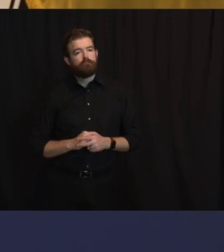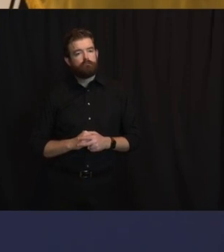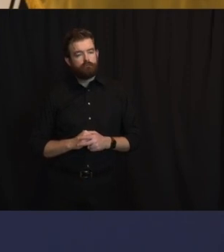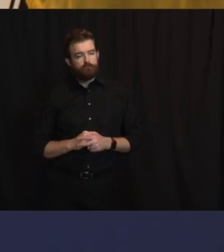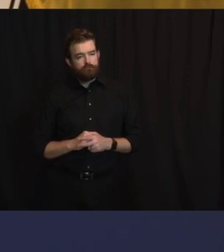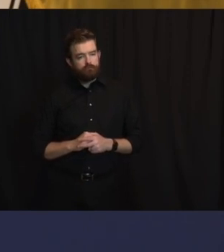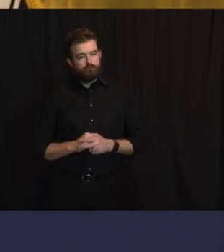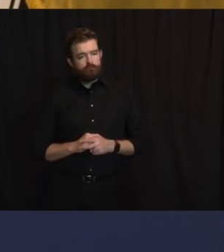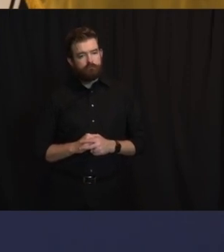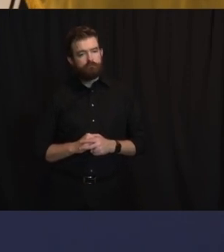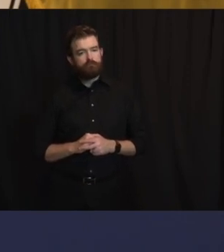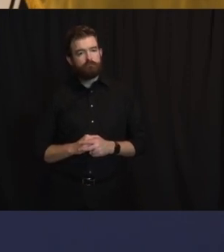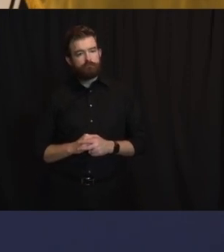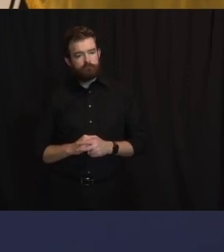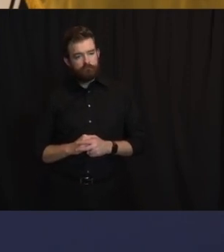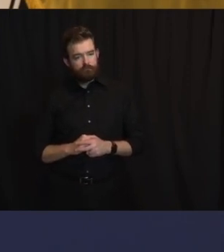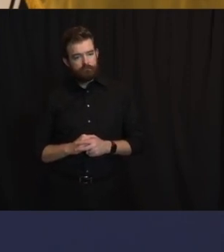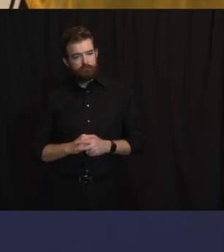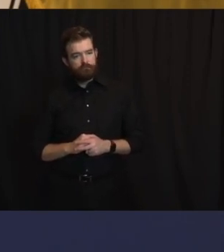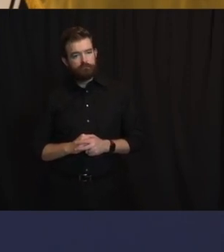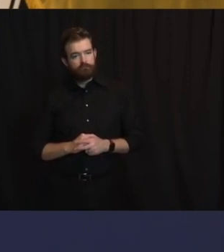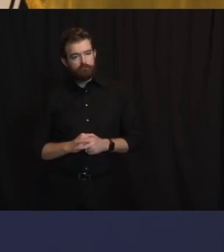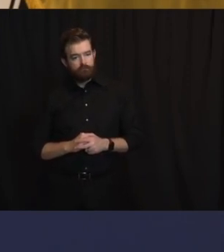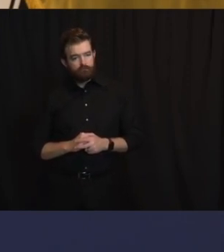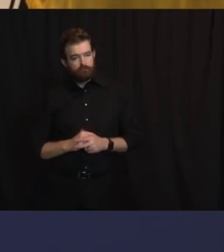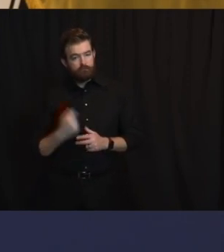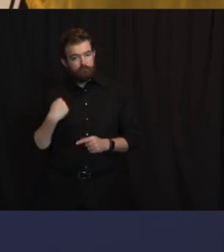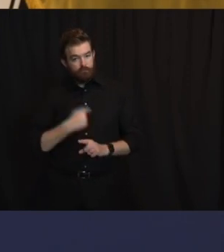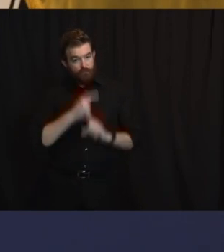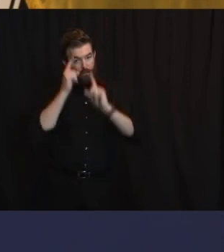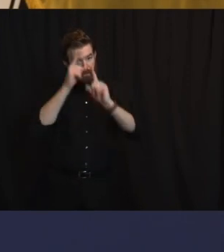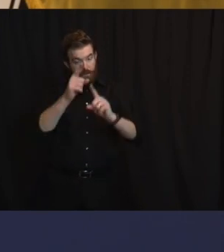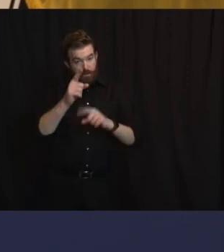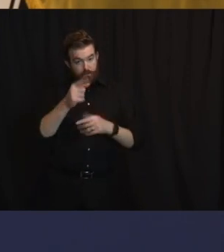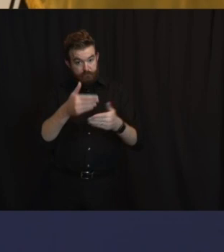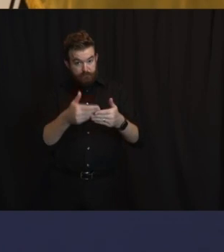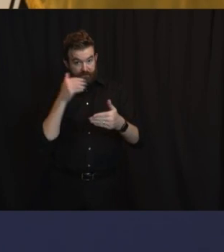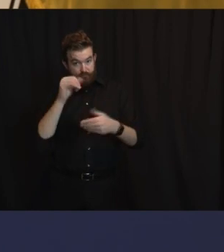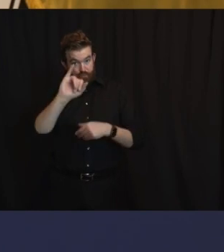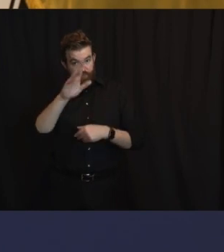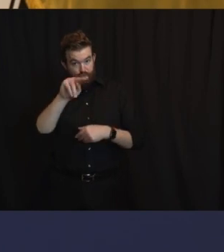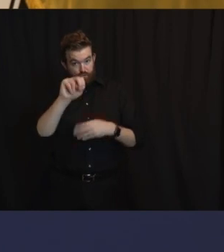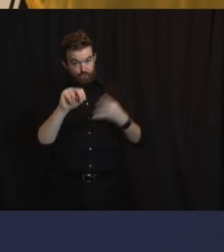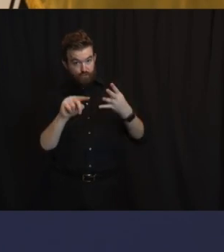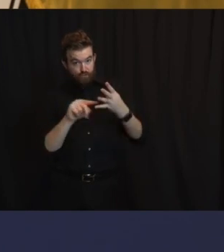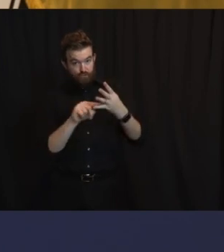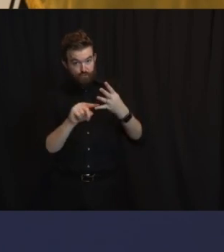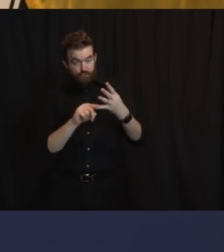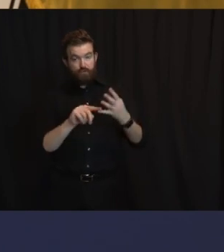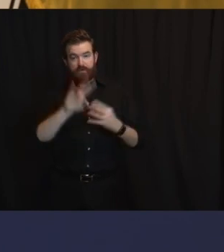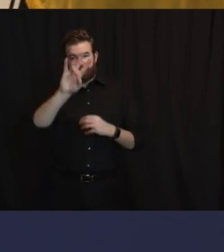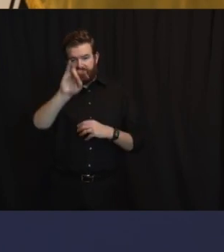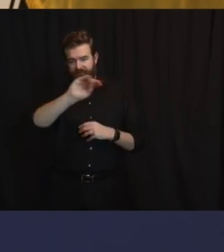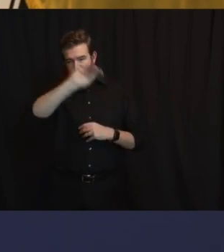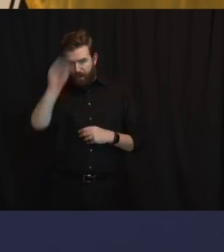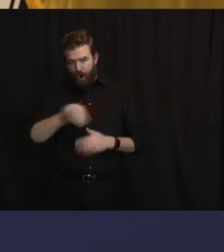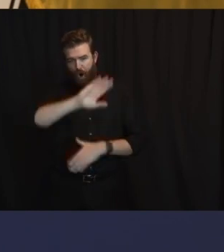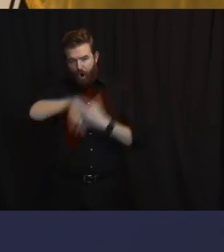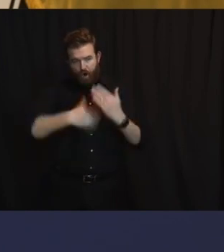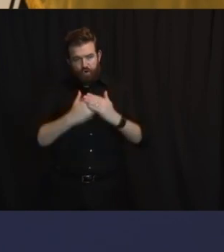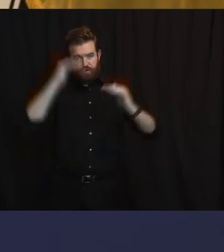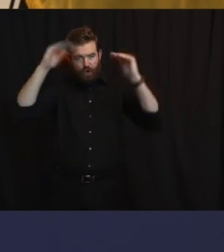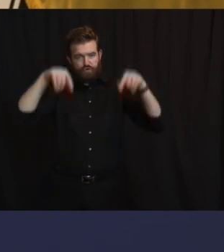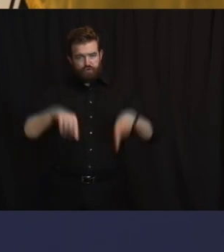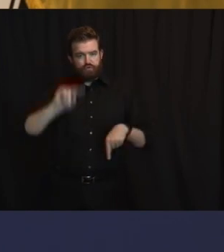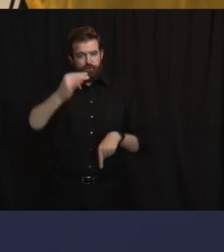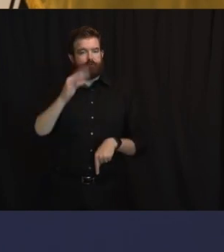fully vaccinated by the end of June of our own free will. And we'll get there based on the parameters that we currently